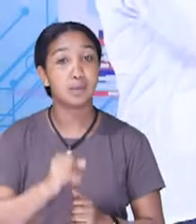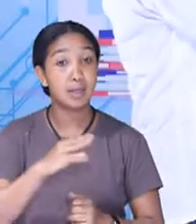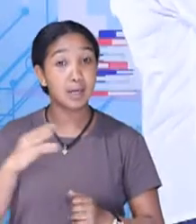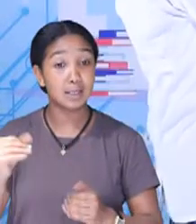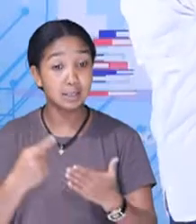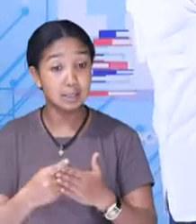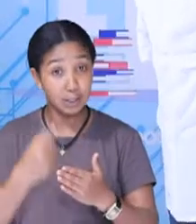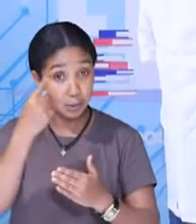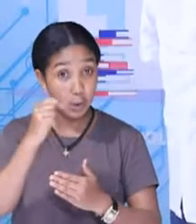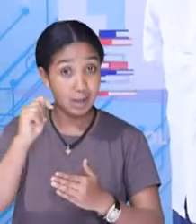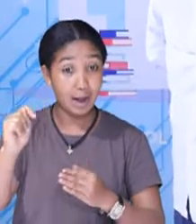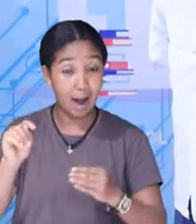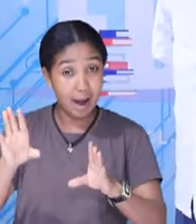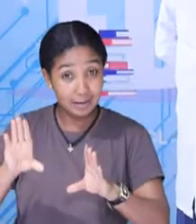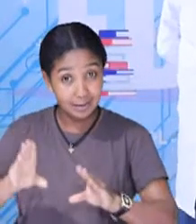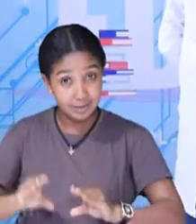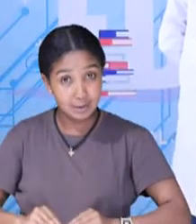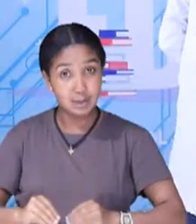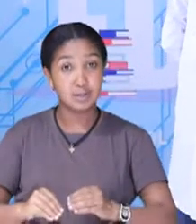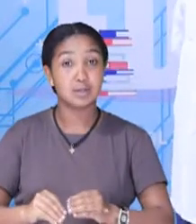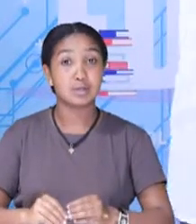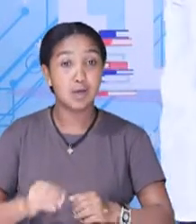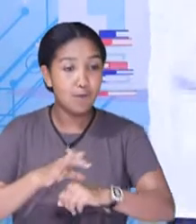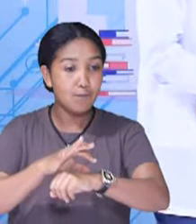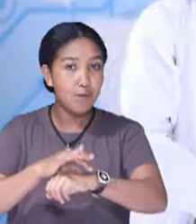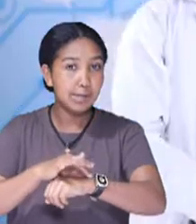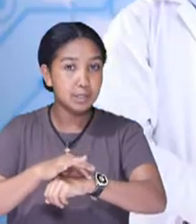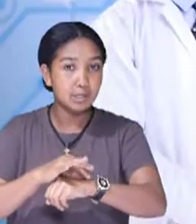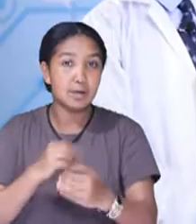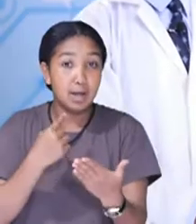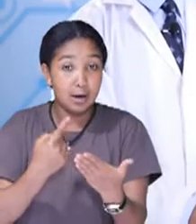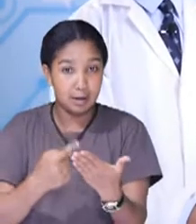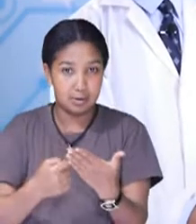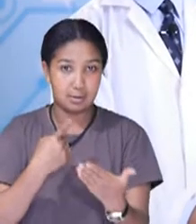and this theory accepts the fossil records,